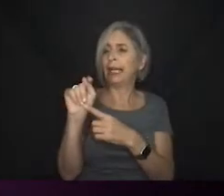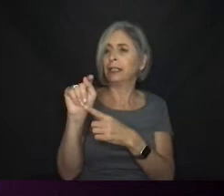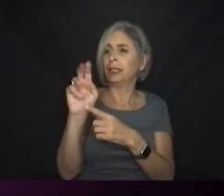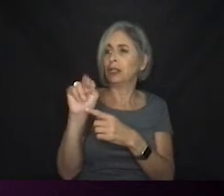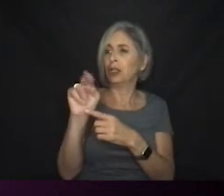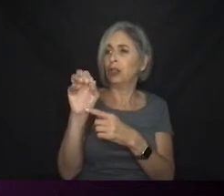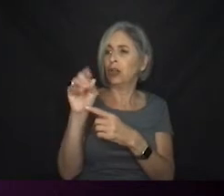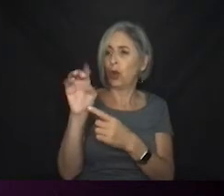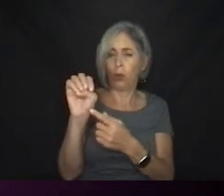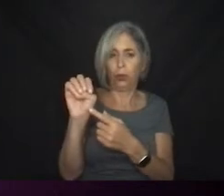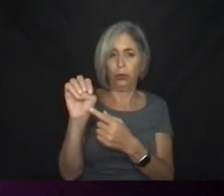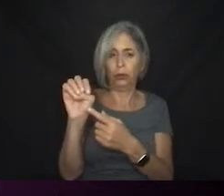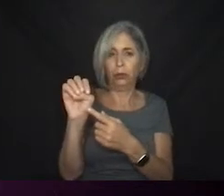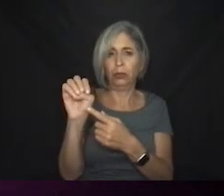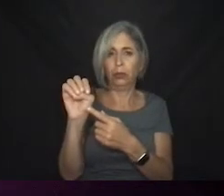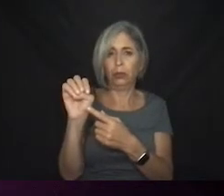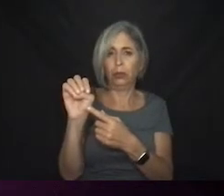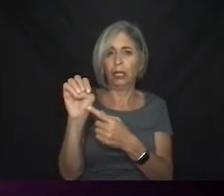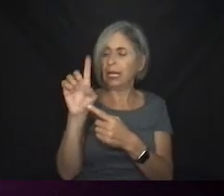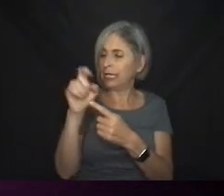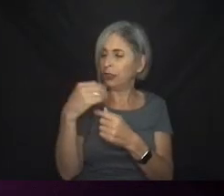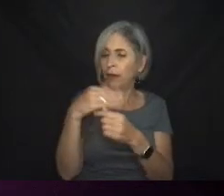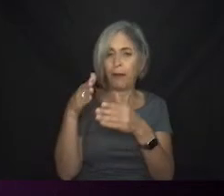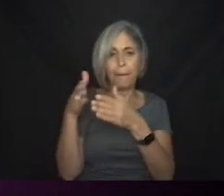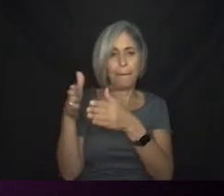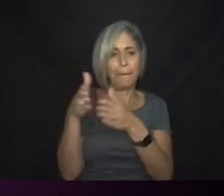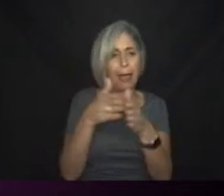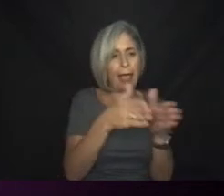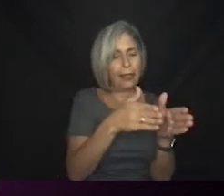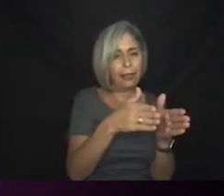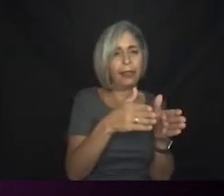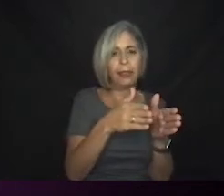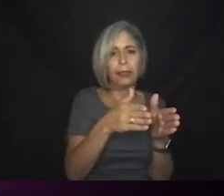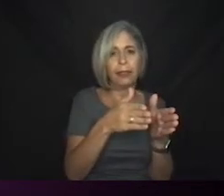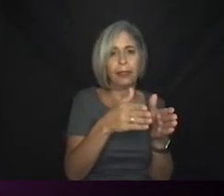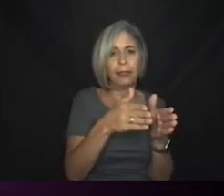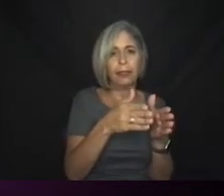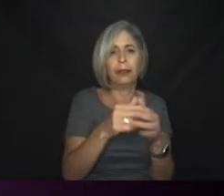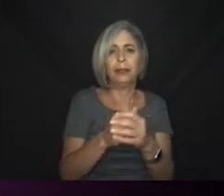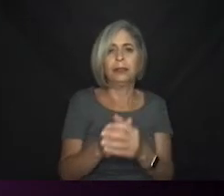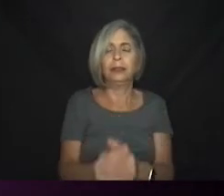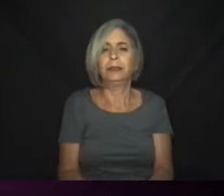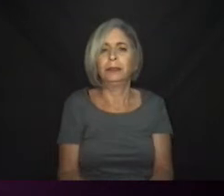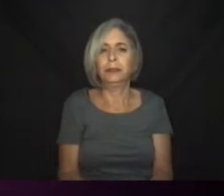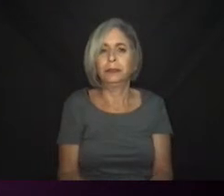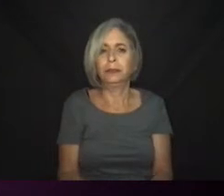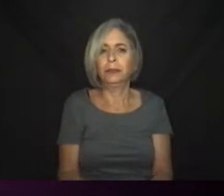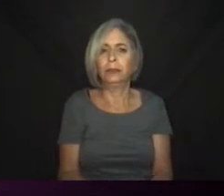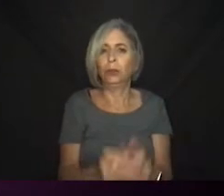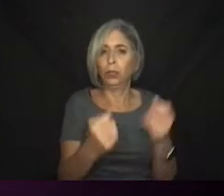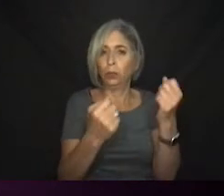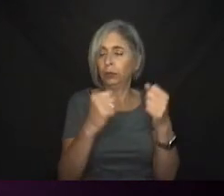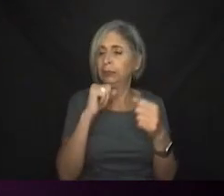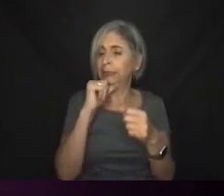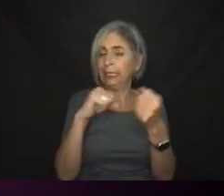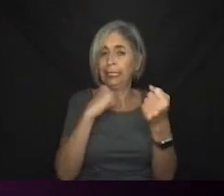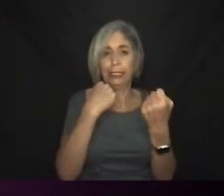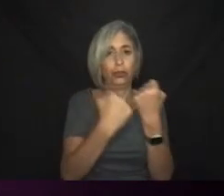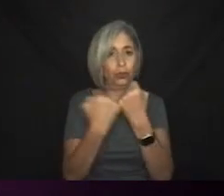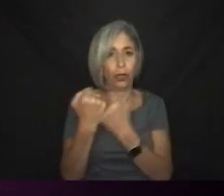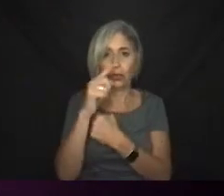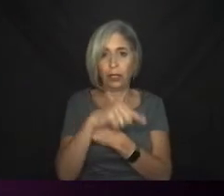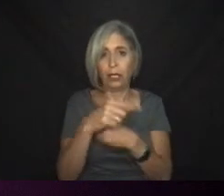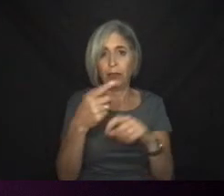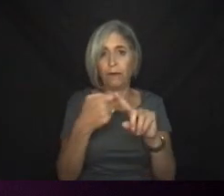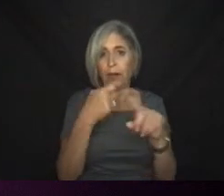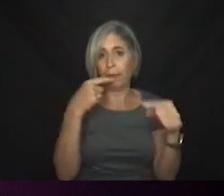want each route needs to have a path. Okay, so we'll do path, and that's just a string. We'll destructure these from the function's